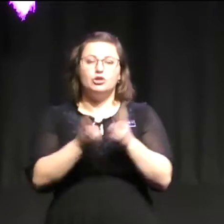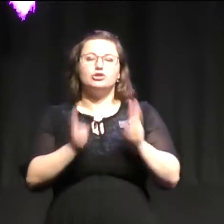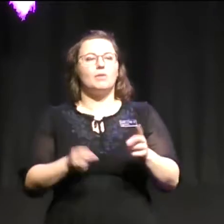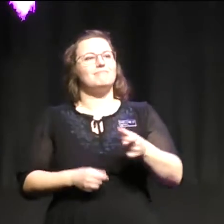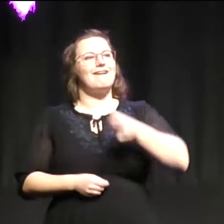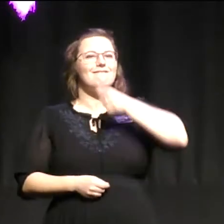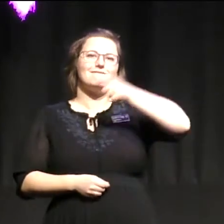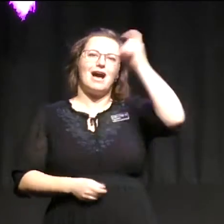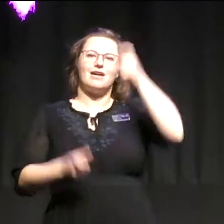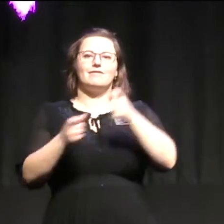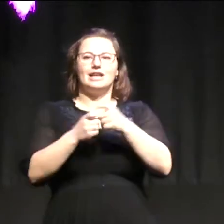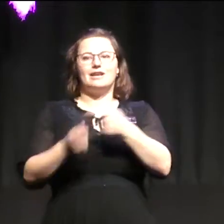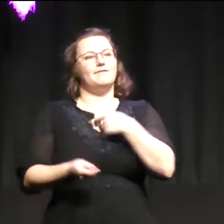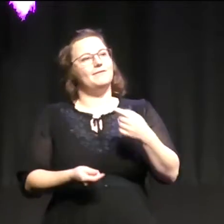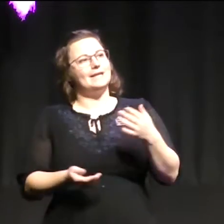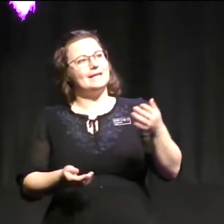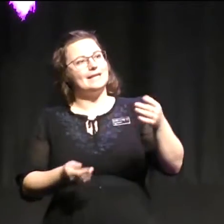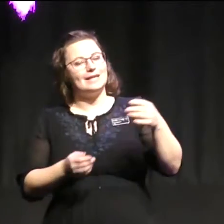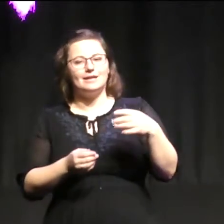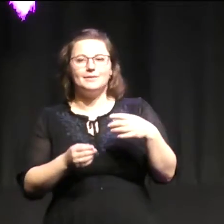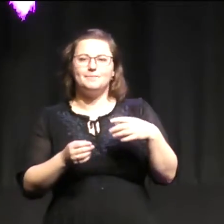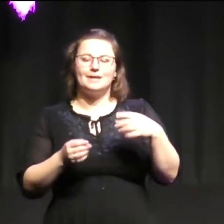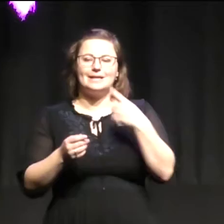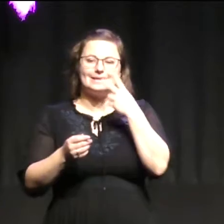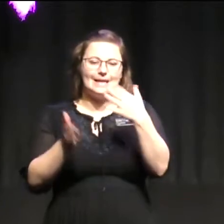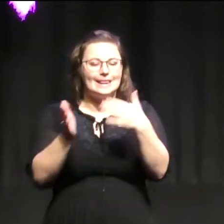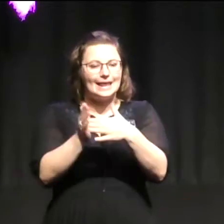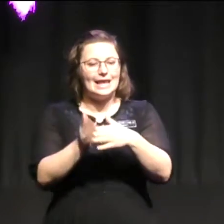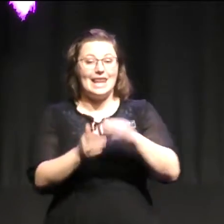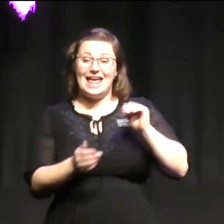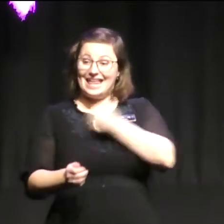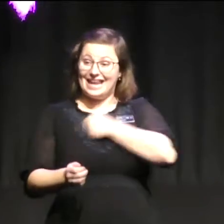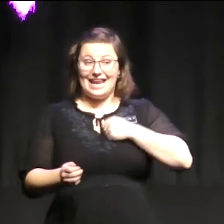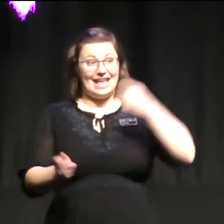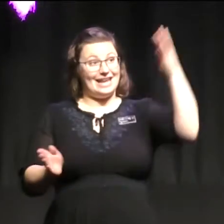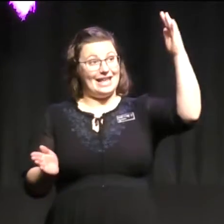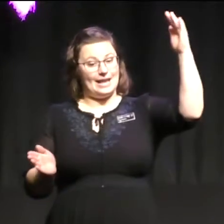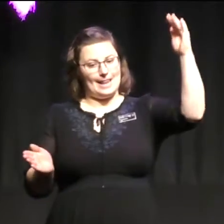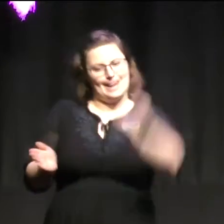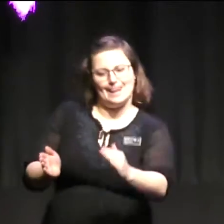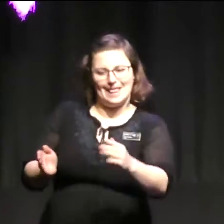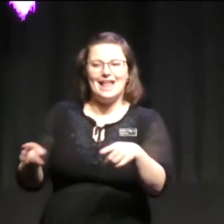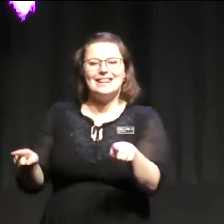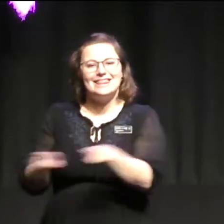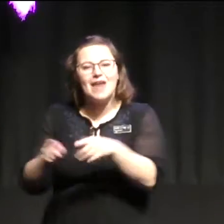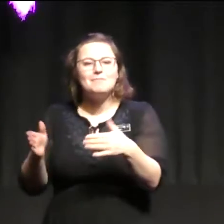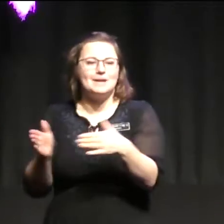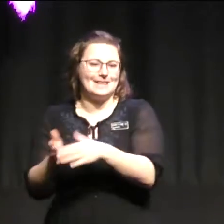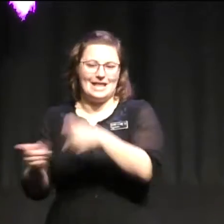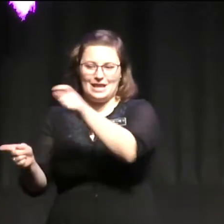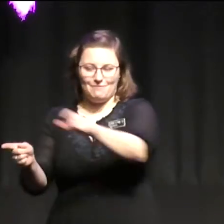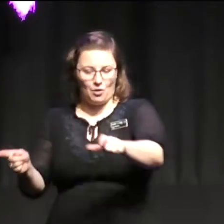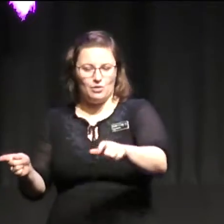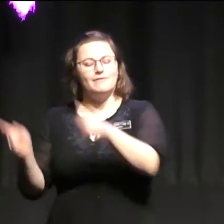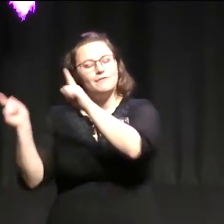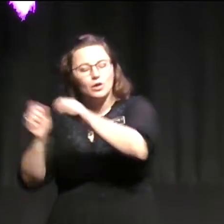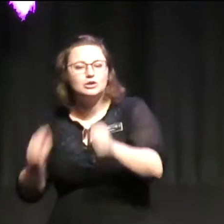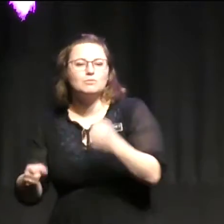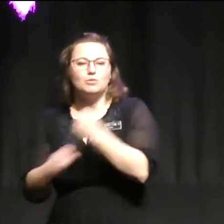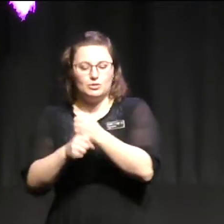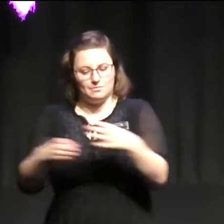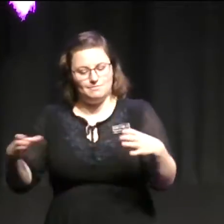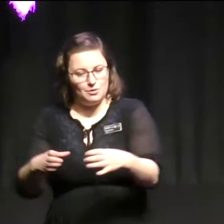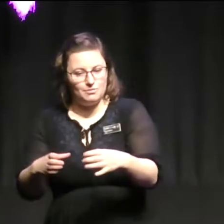are making the government come closer to the people that it has to really work for. And if there are